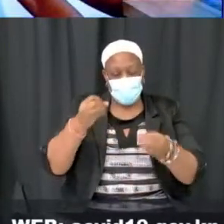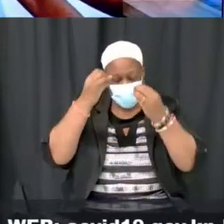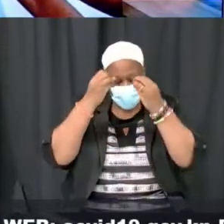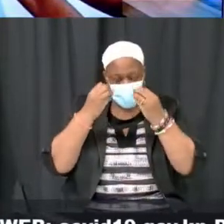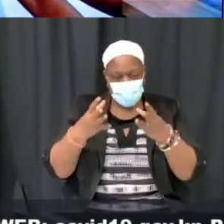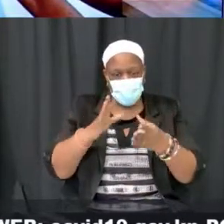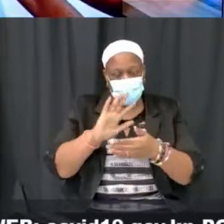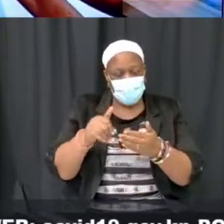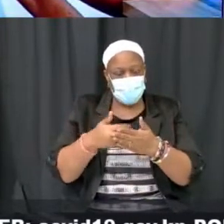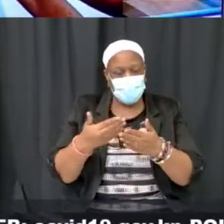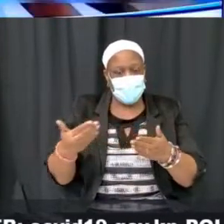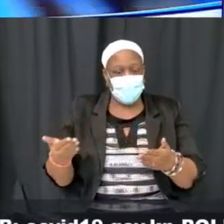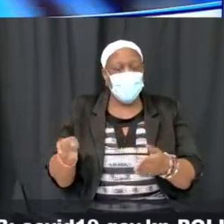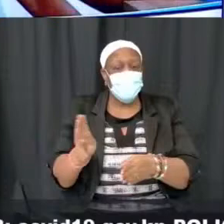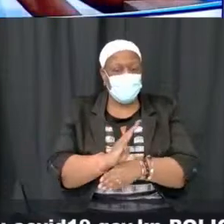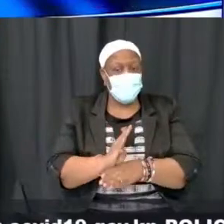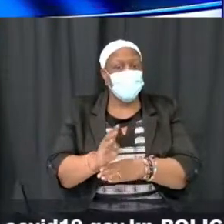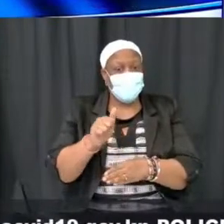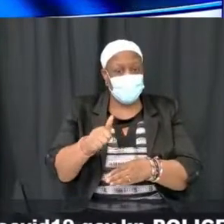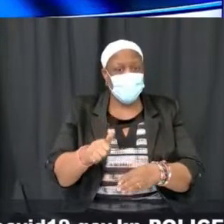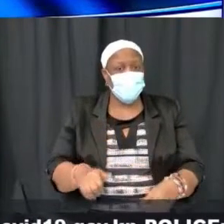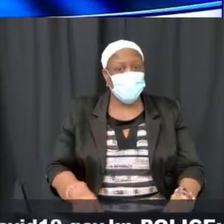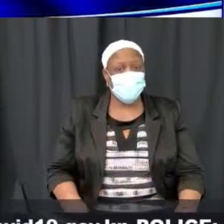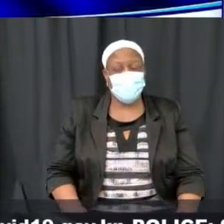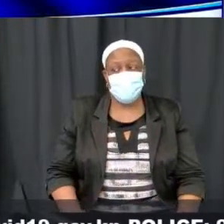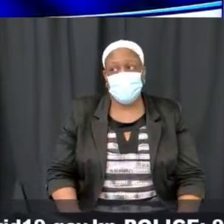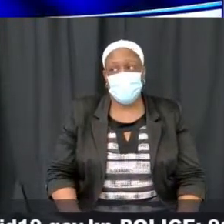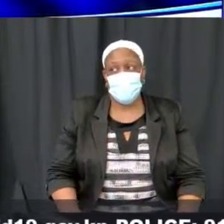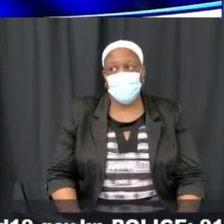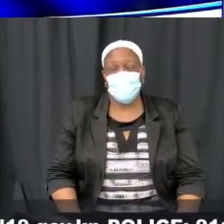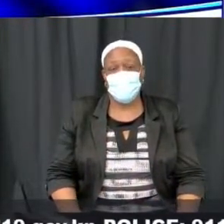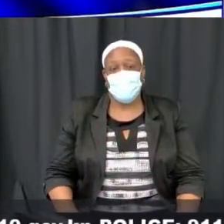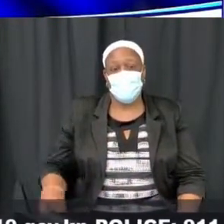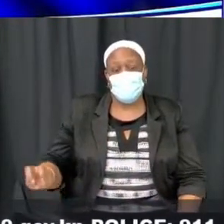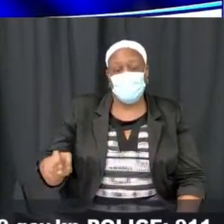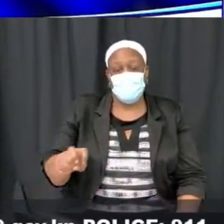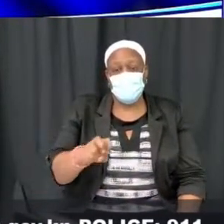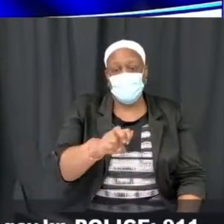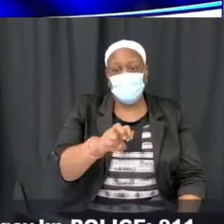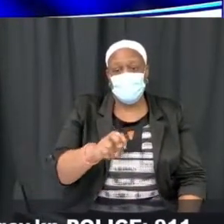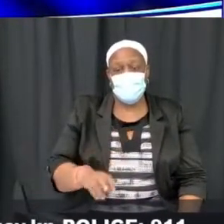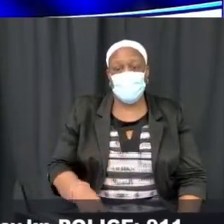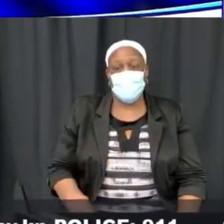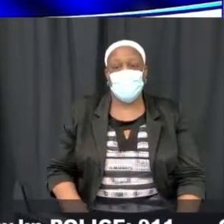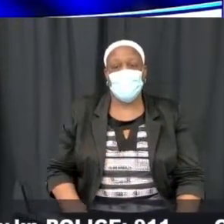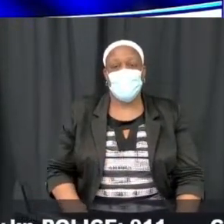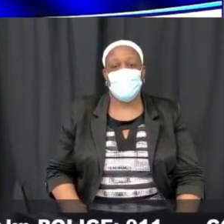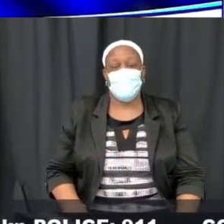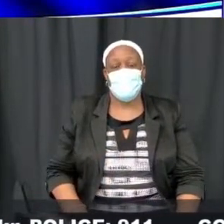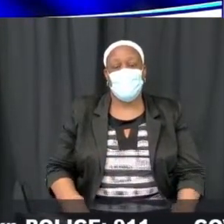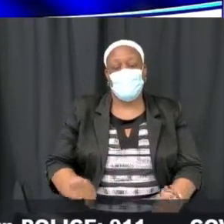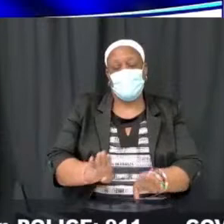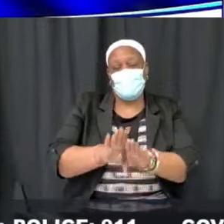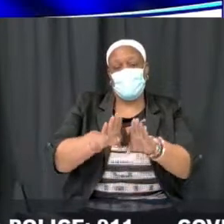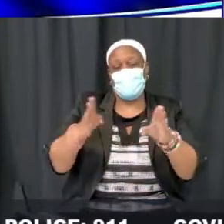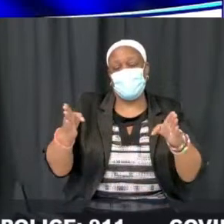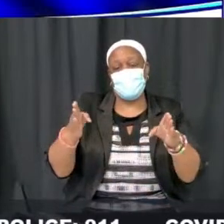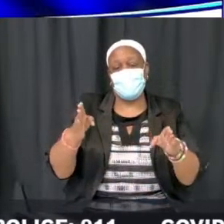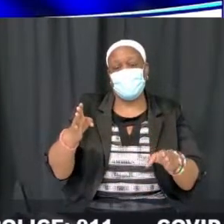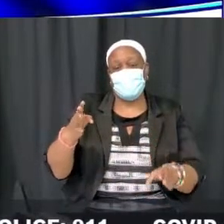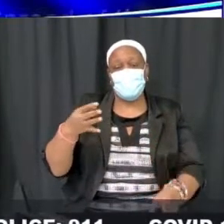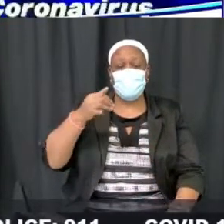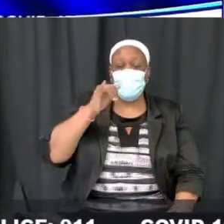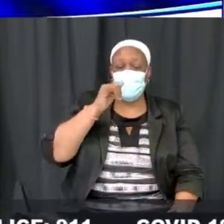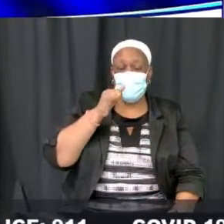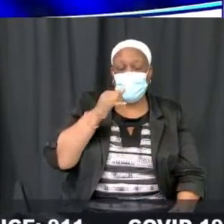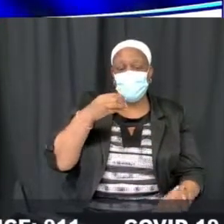so. We also look at the tourism sector, the opening of beach bars and restaurants. We look at the